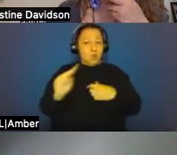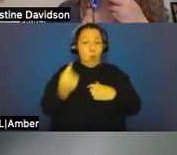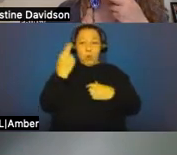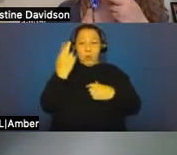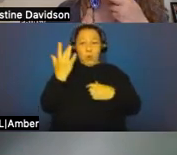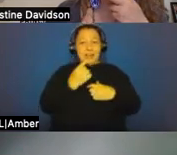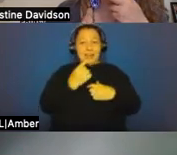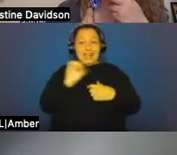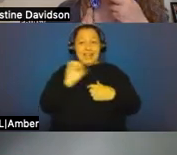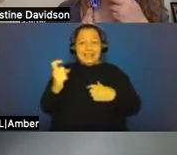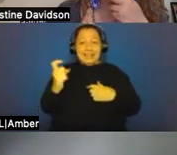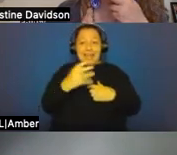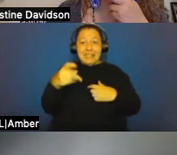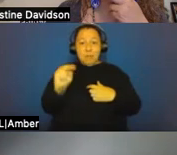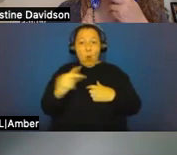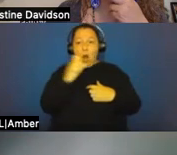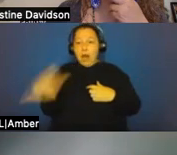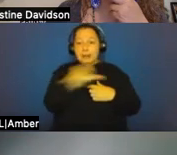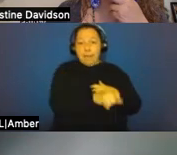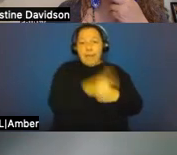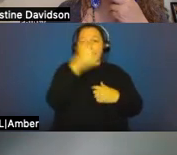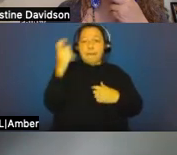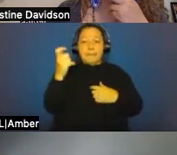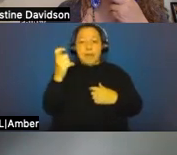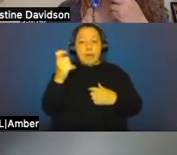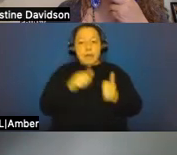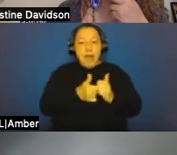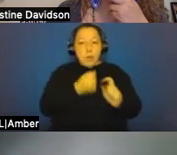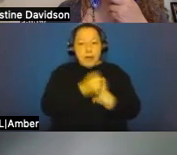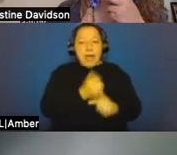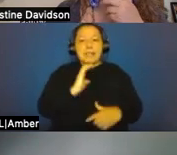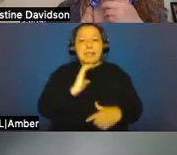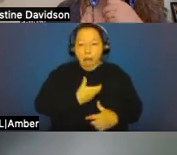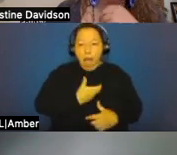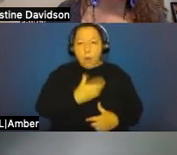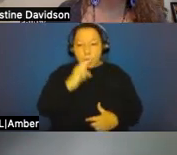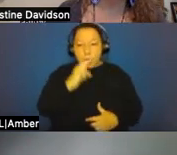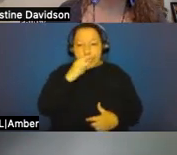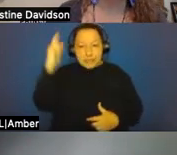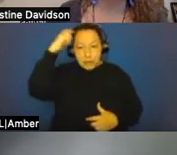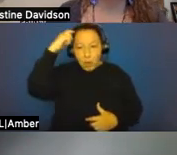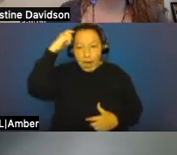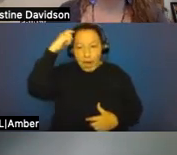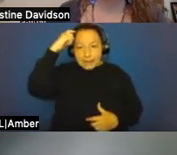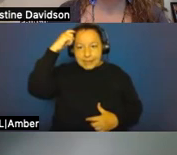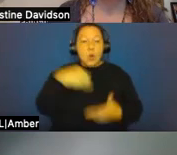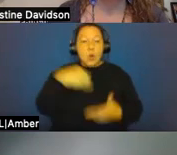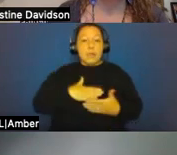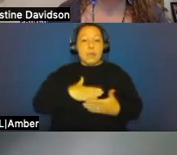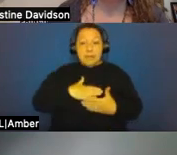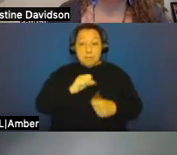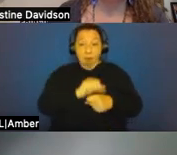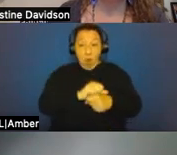are not the same thing, is because of the way that it's affecting our kids' brains and stuff. Just in my line of work, and you